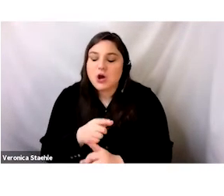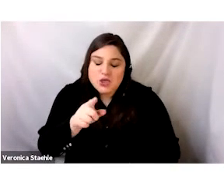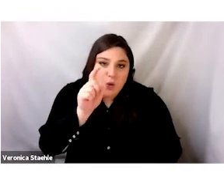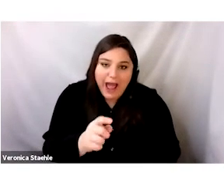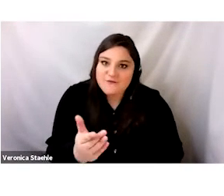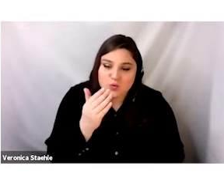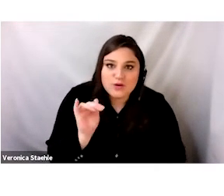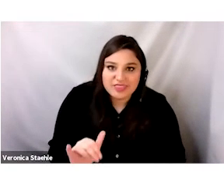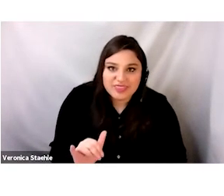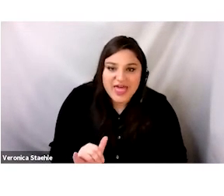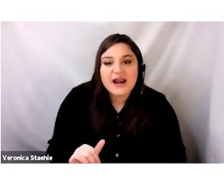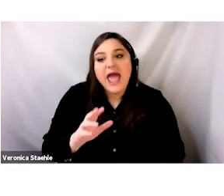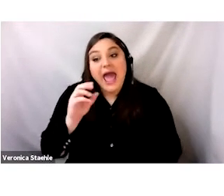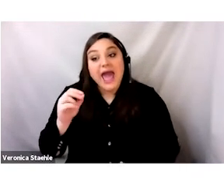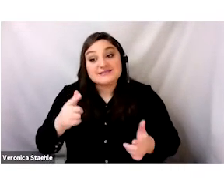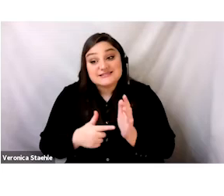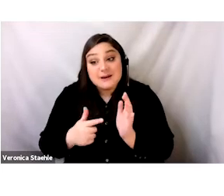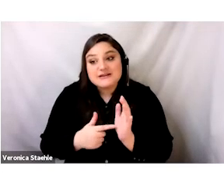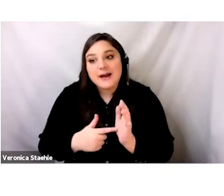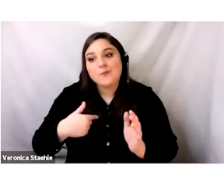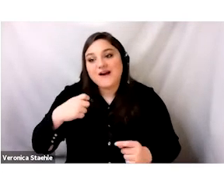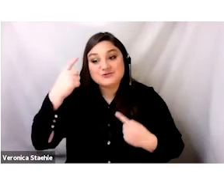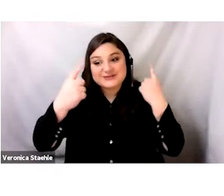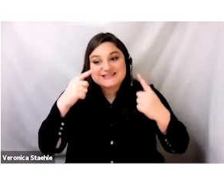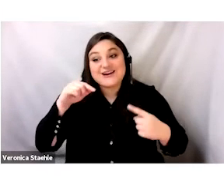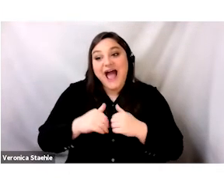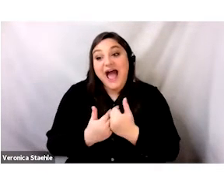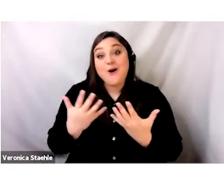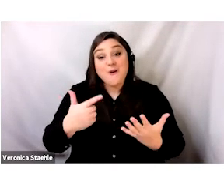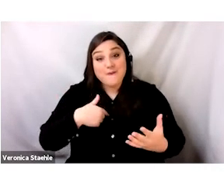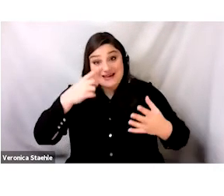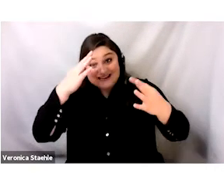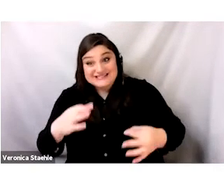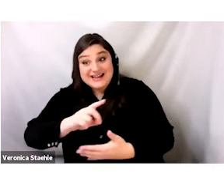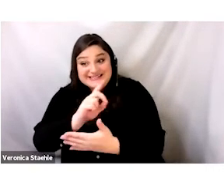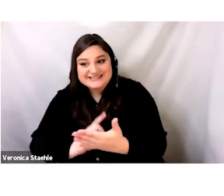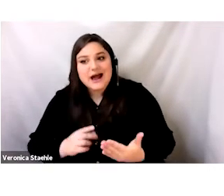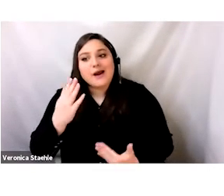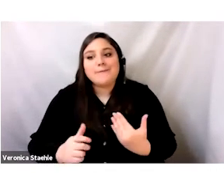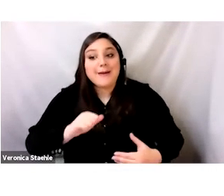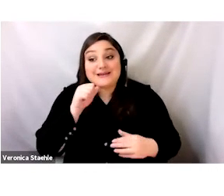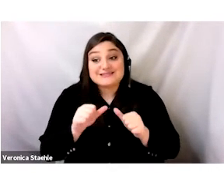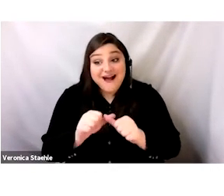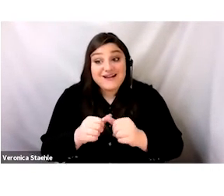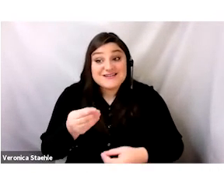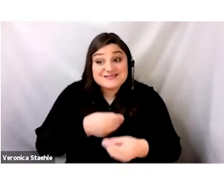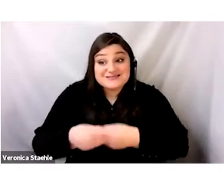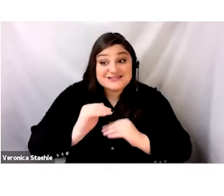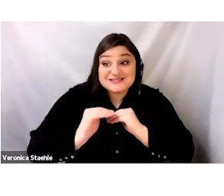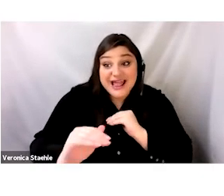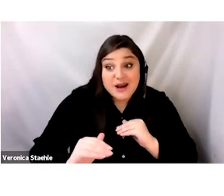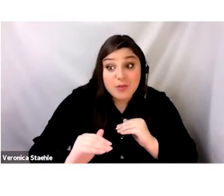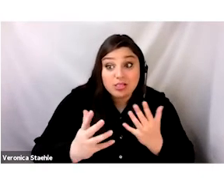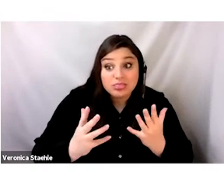will actually maybe the lack of sustainability or the lack of ownership in the community lead to more harm in the